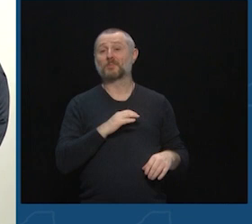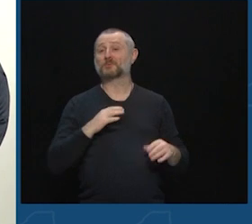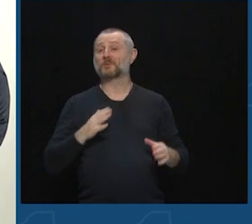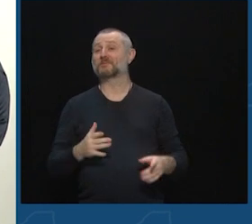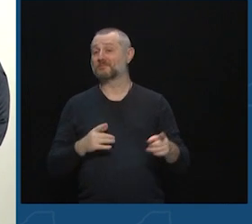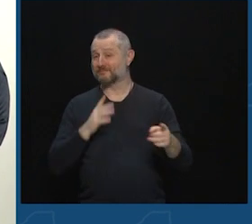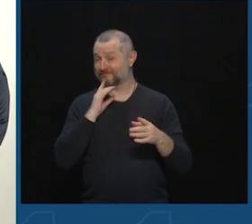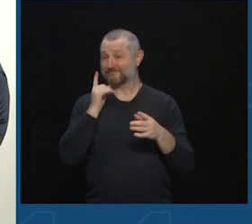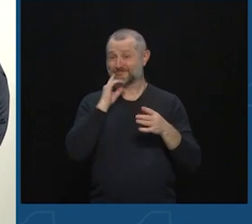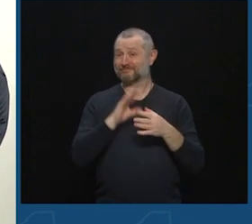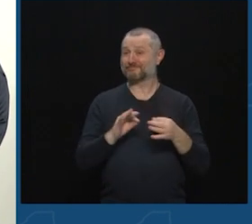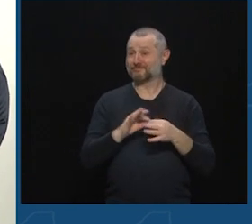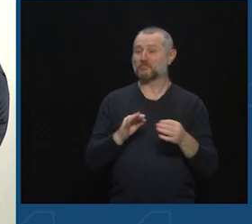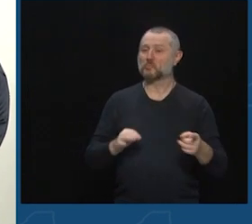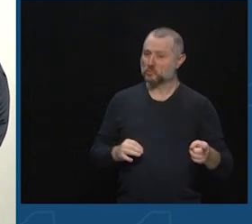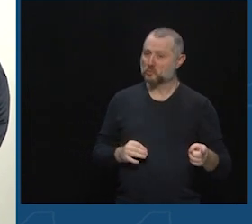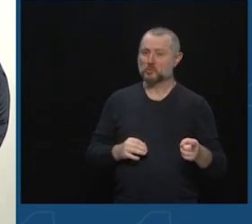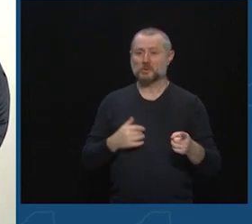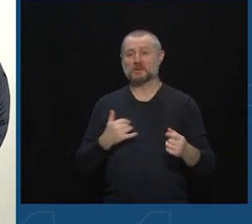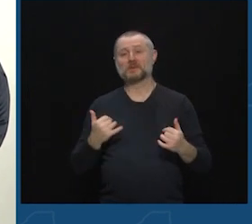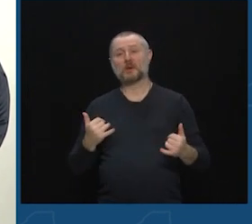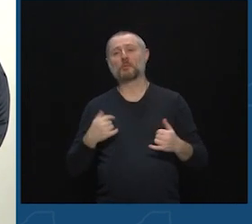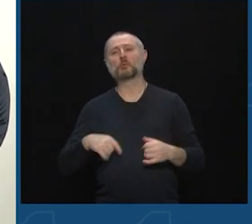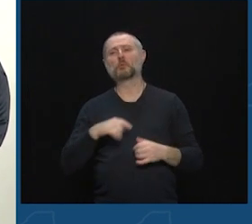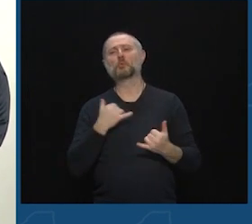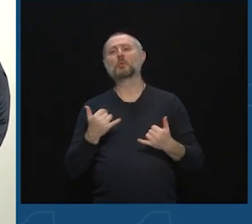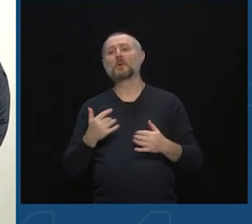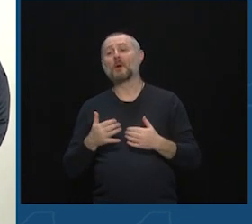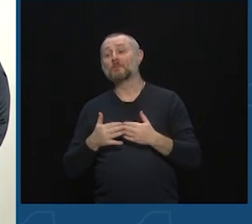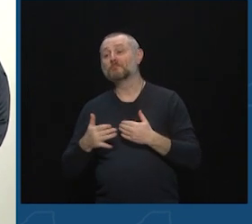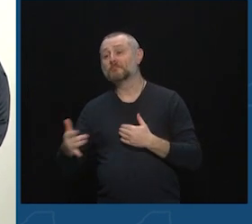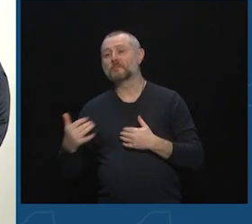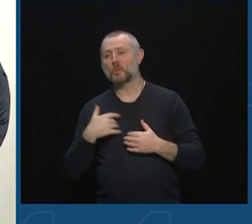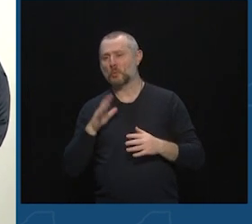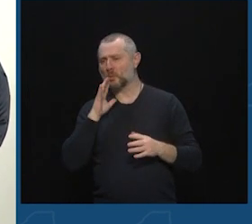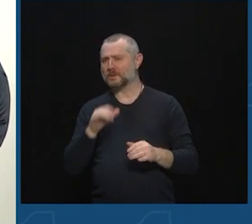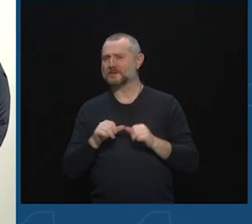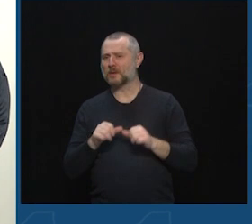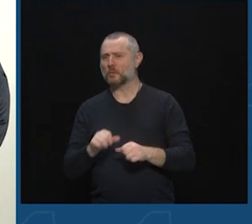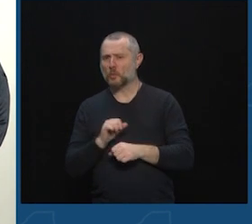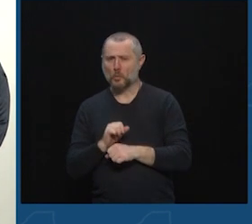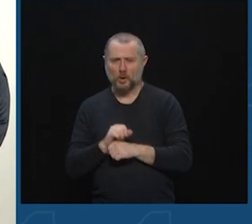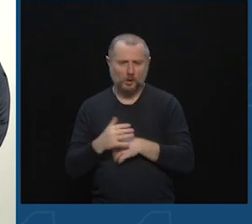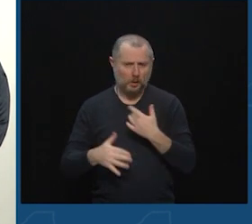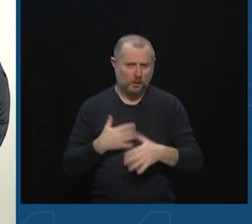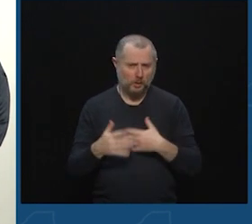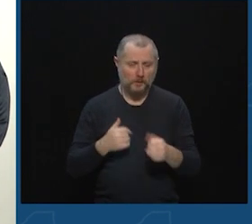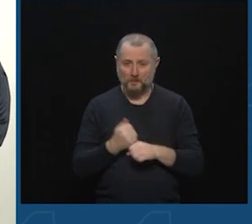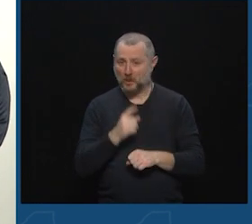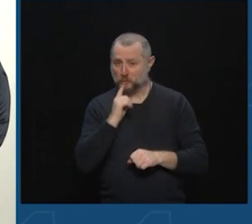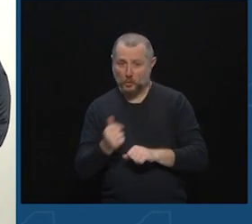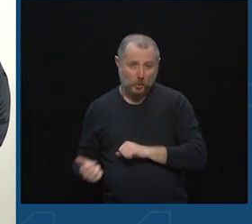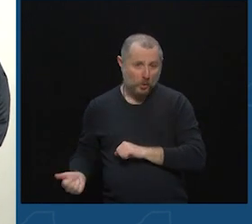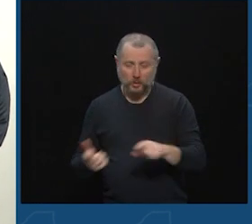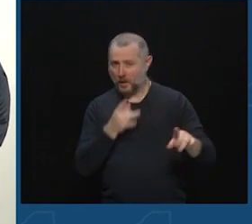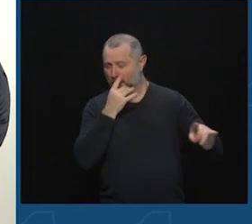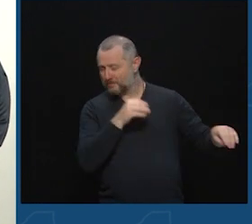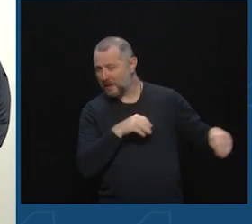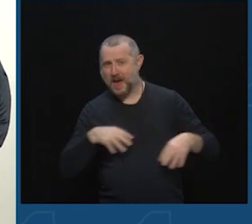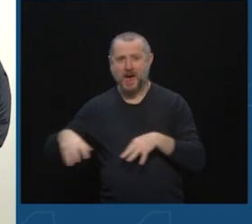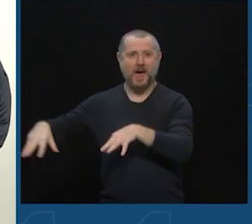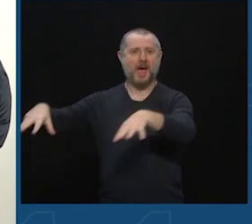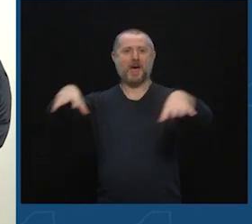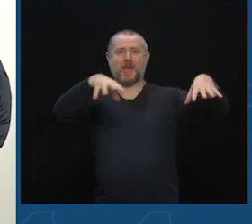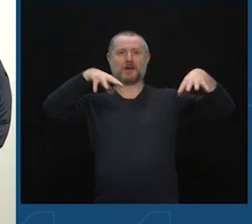said, looking forward now, we're going to be here working until the very last homes are turned on, but even beyond that, to